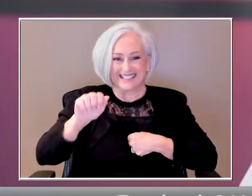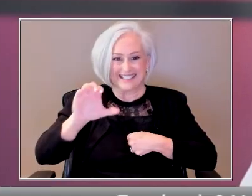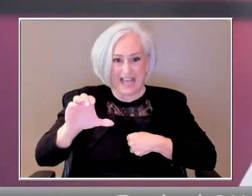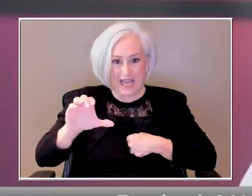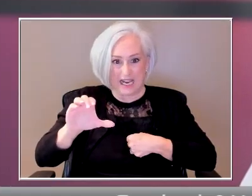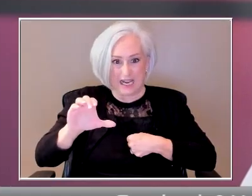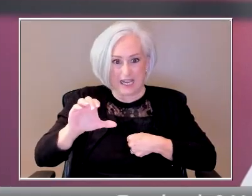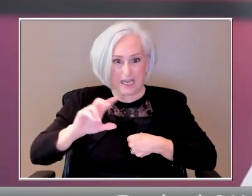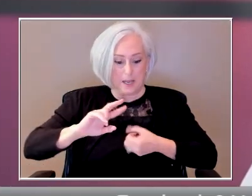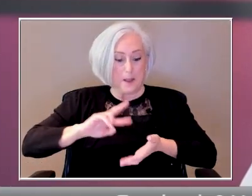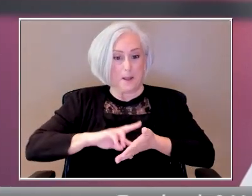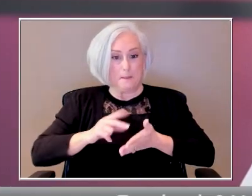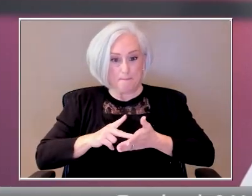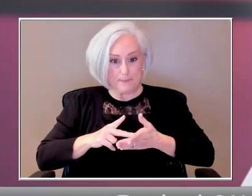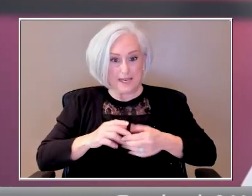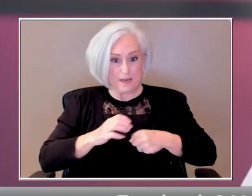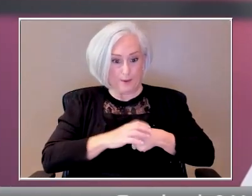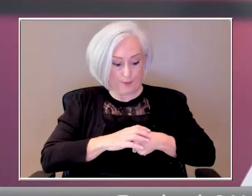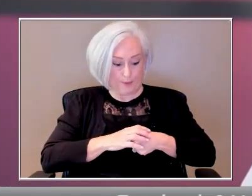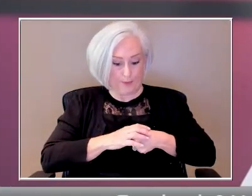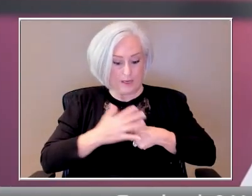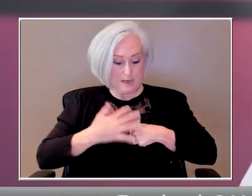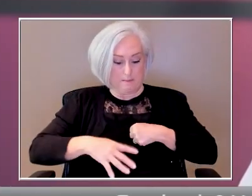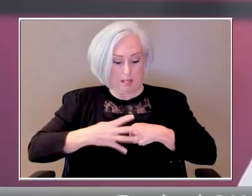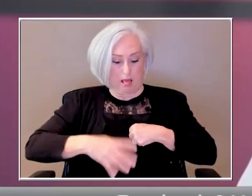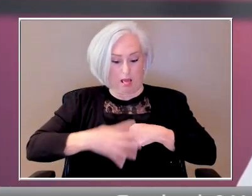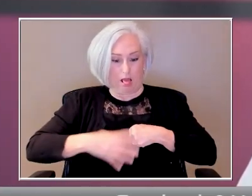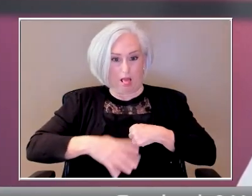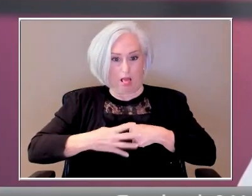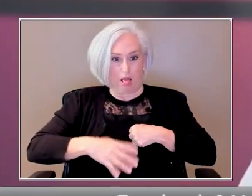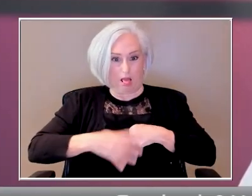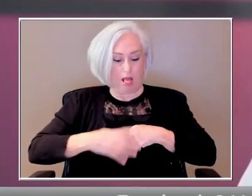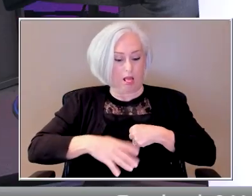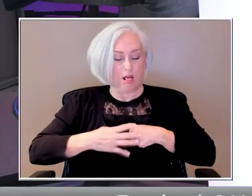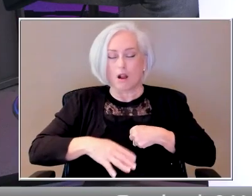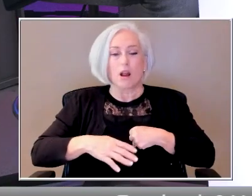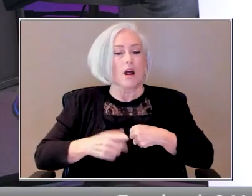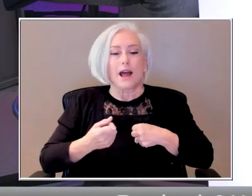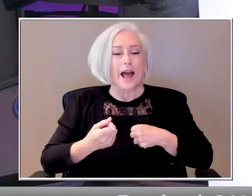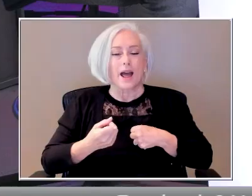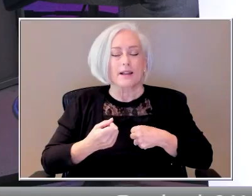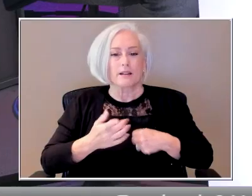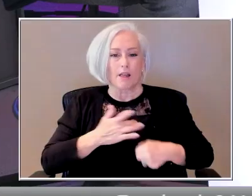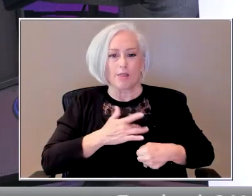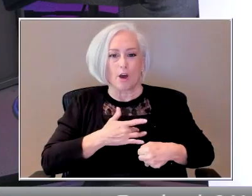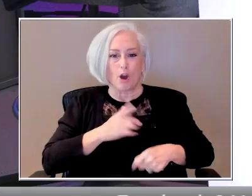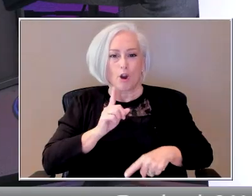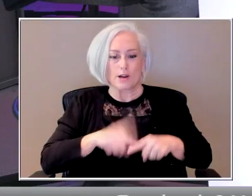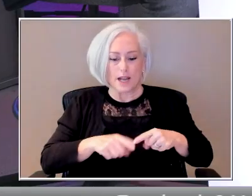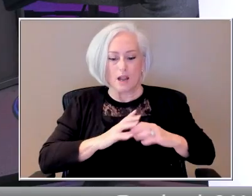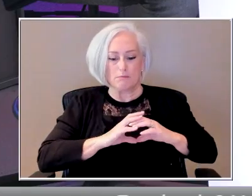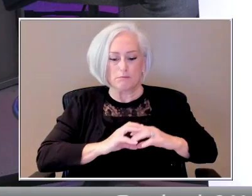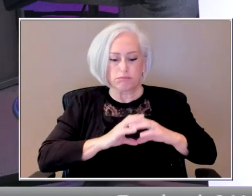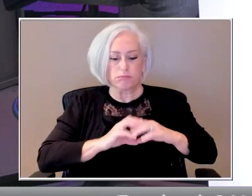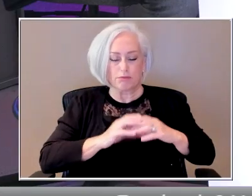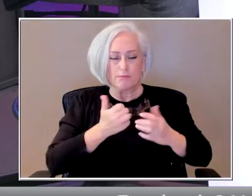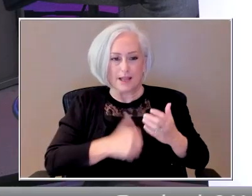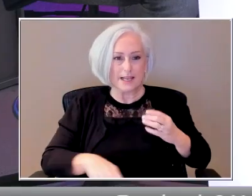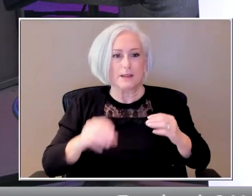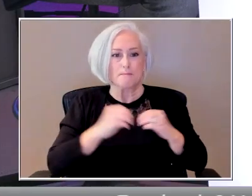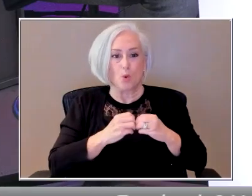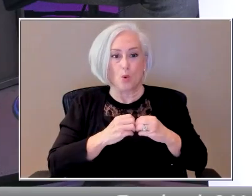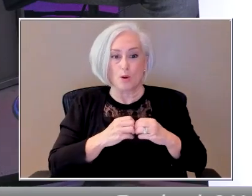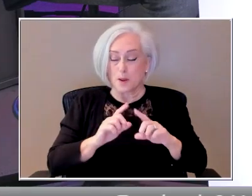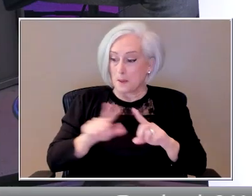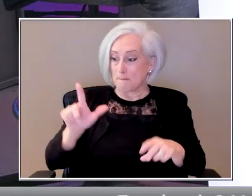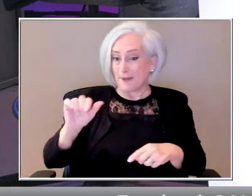causes something called tamponade, where the heart can't fill anymore. So because Luke was in tune with his body and knew something was off, did that save